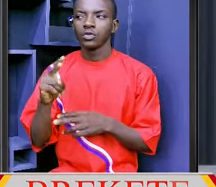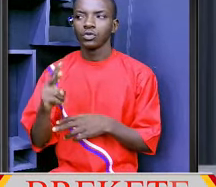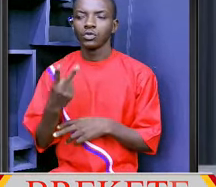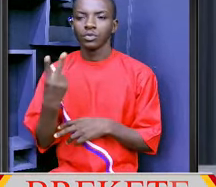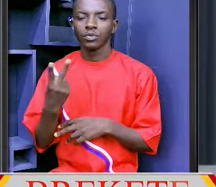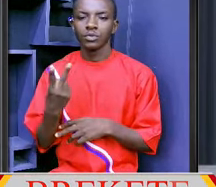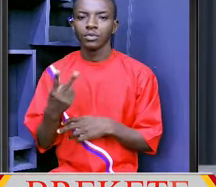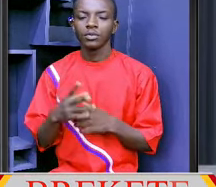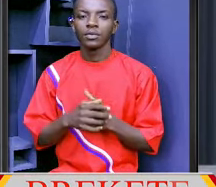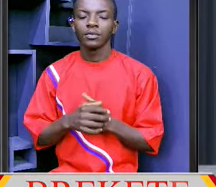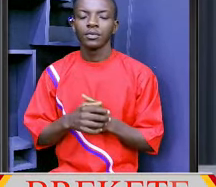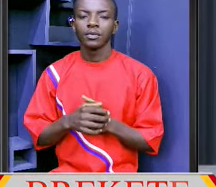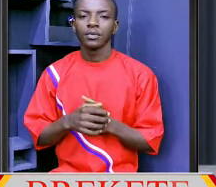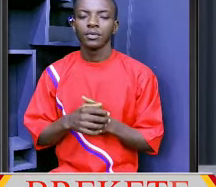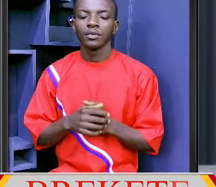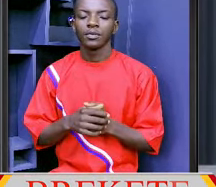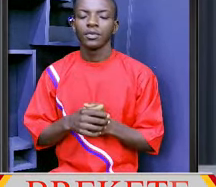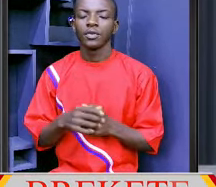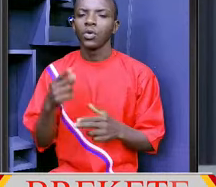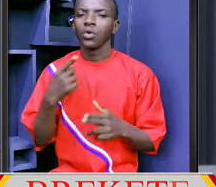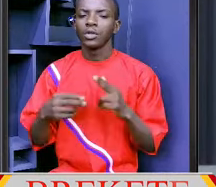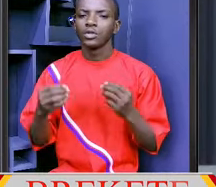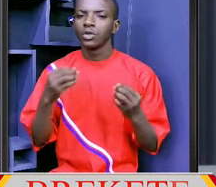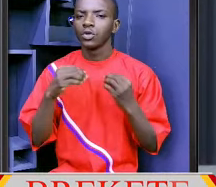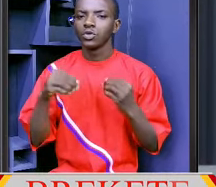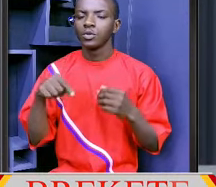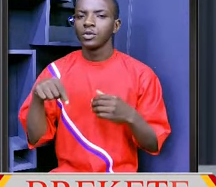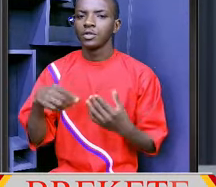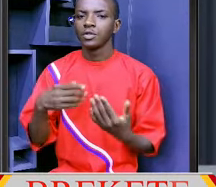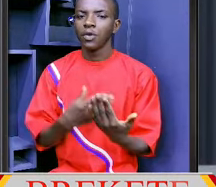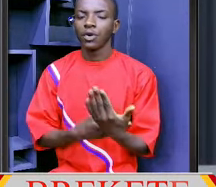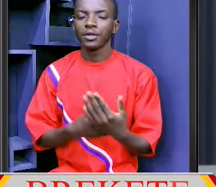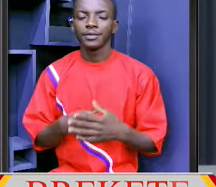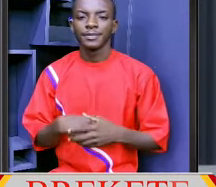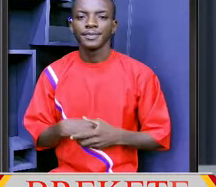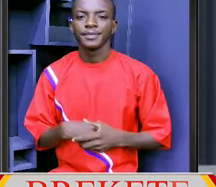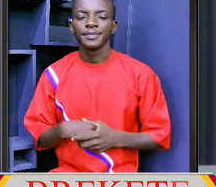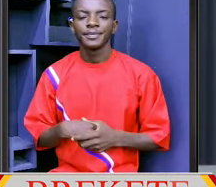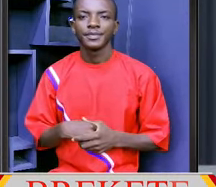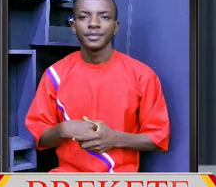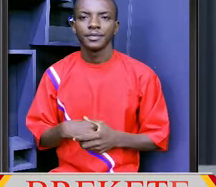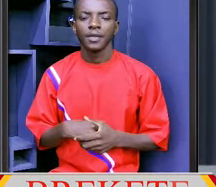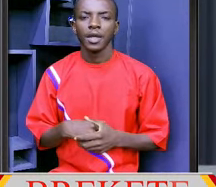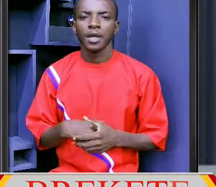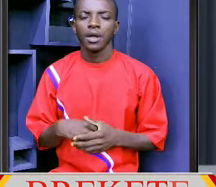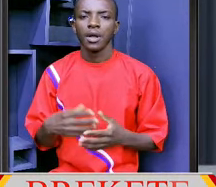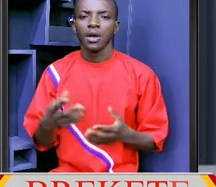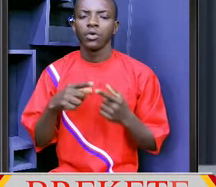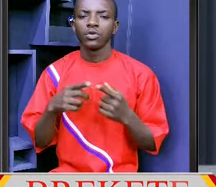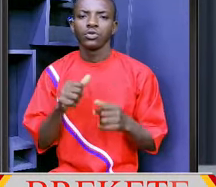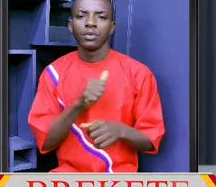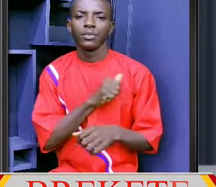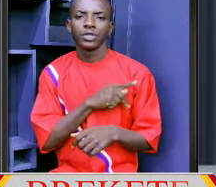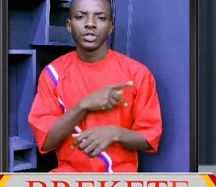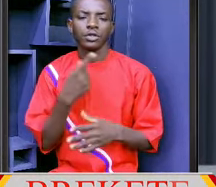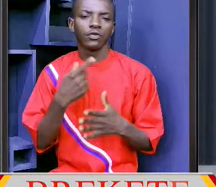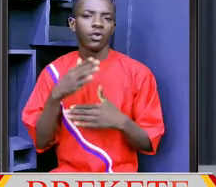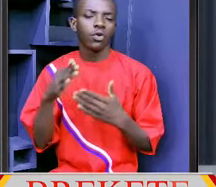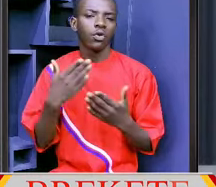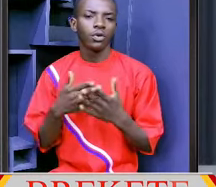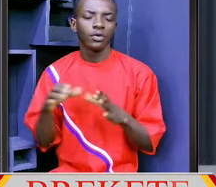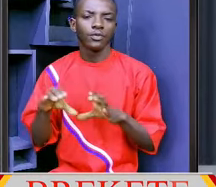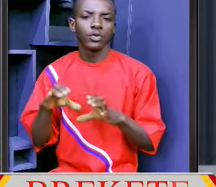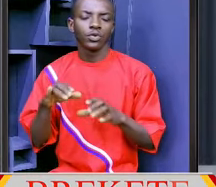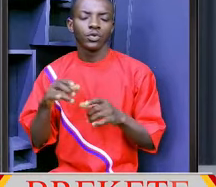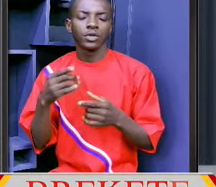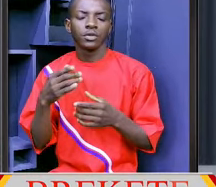Wusetu. Yes, sir. Waiting be your contributor. But I want to appreciate you for all you have been